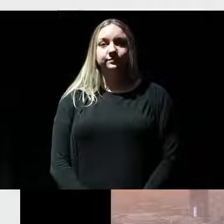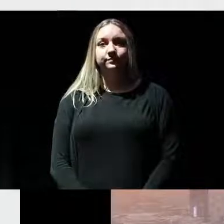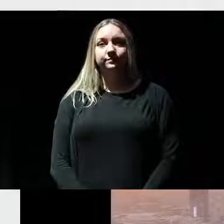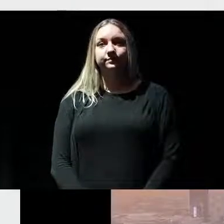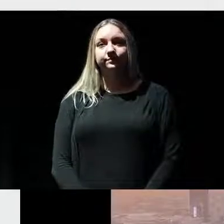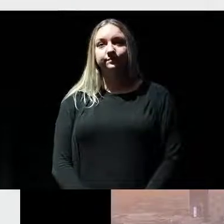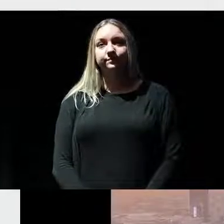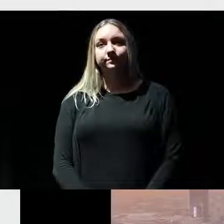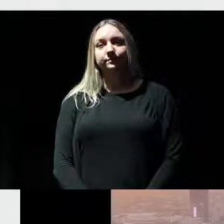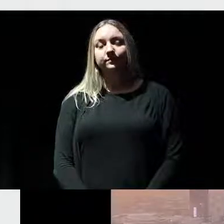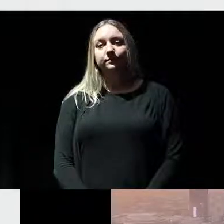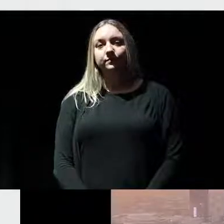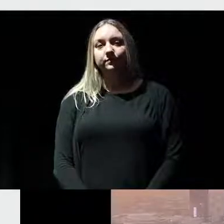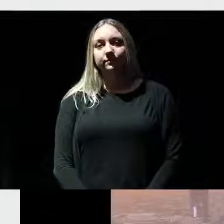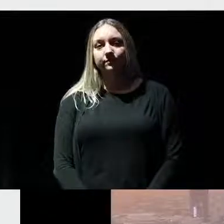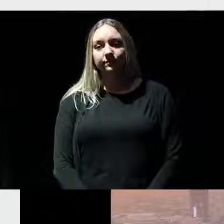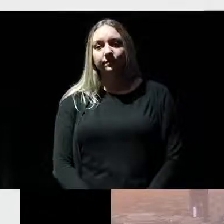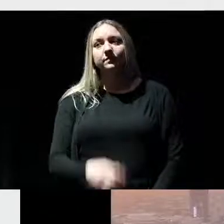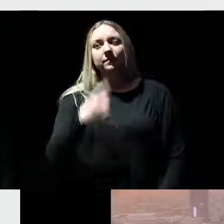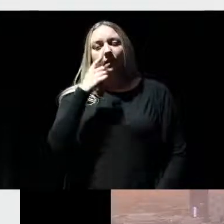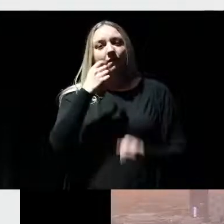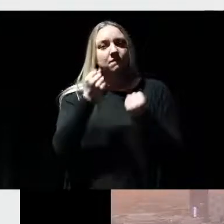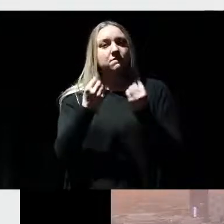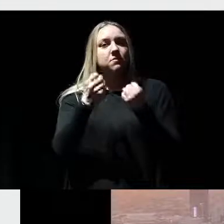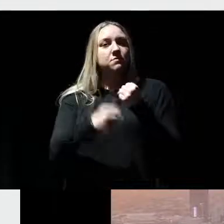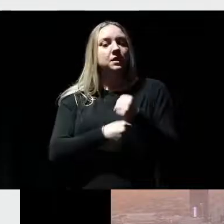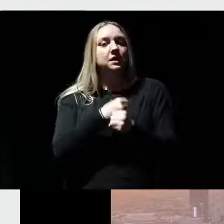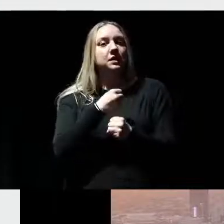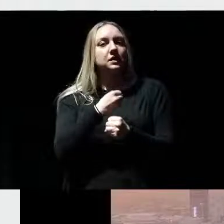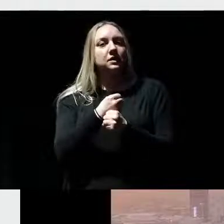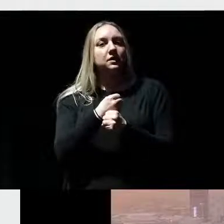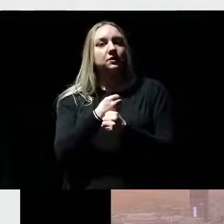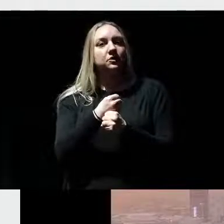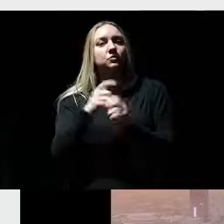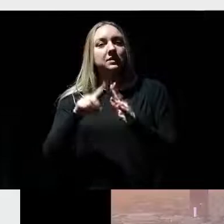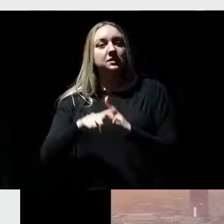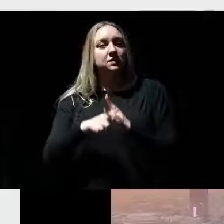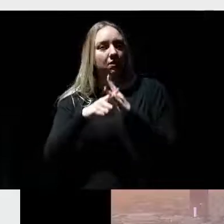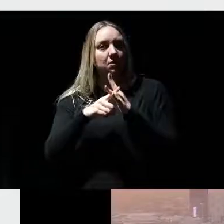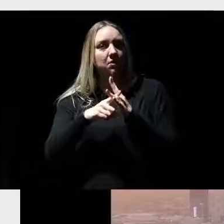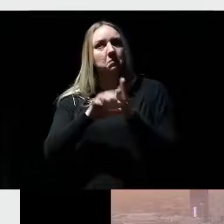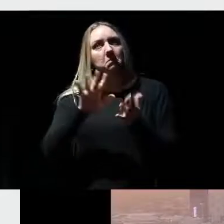We've been working for a number of years now, since the mid-2000s.